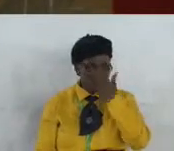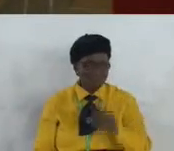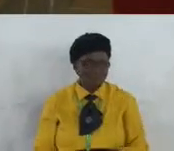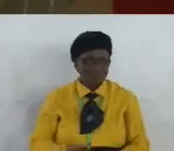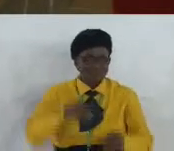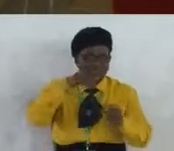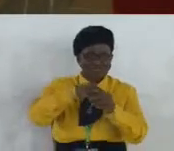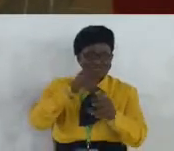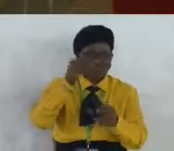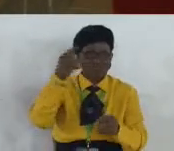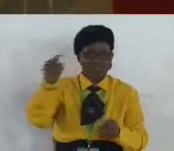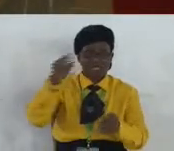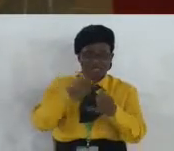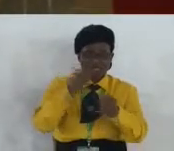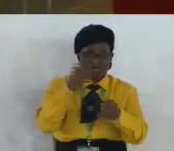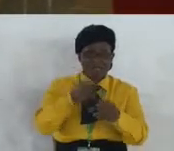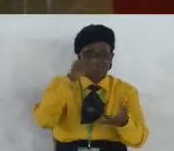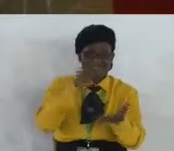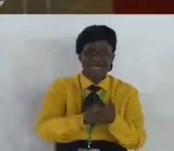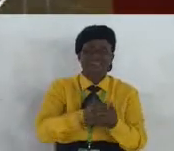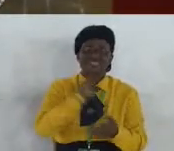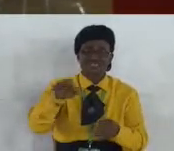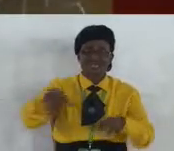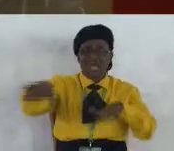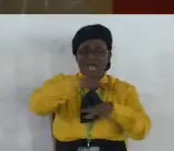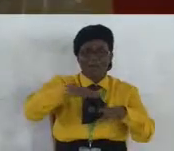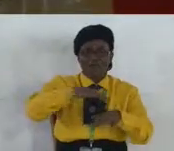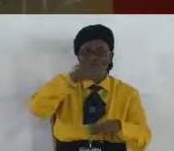the name that's above every other name.